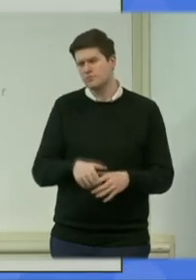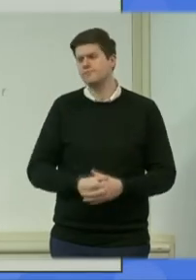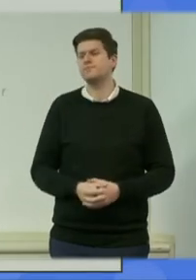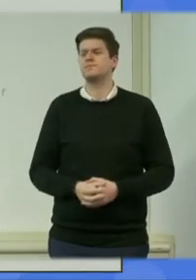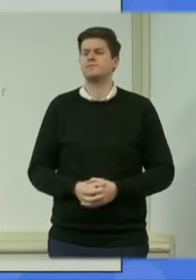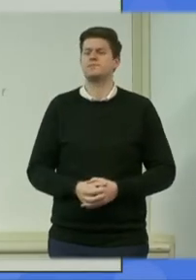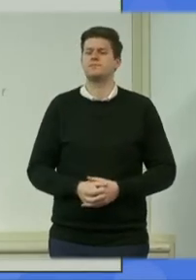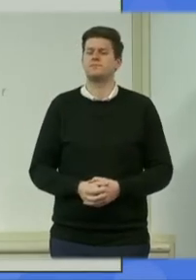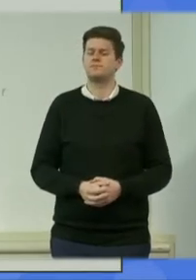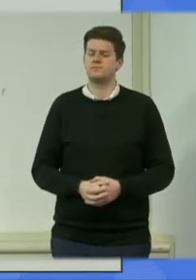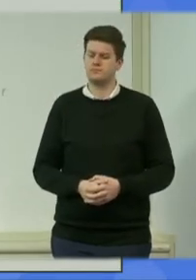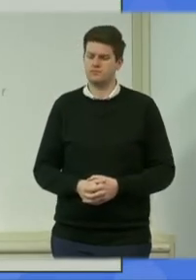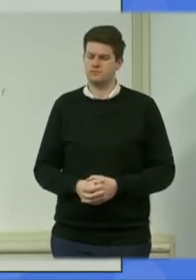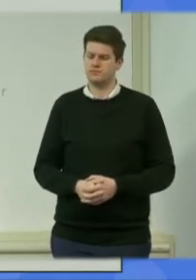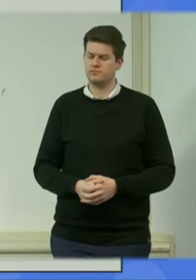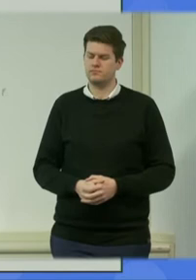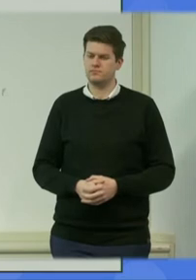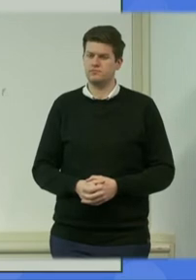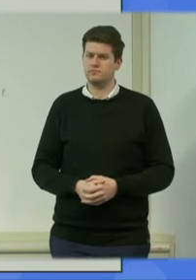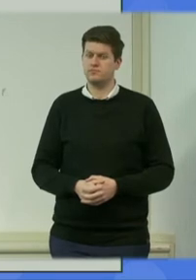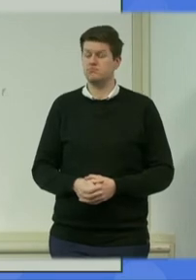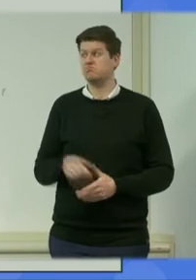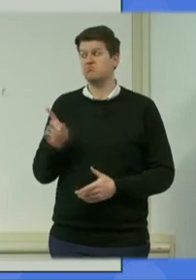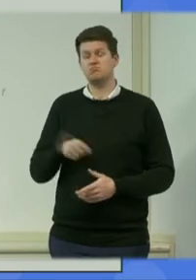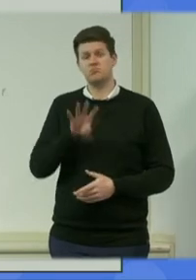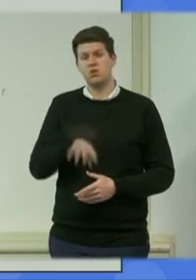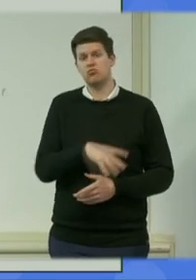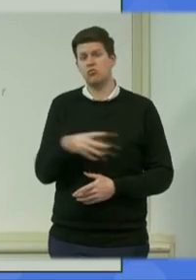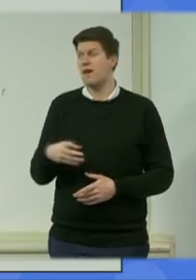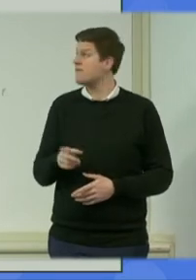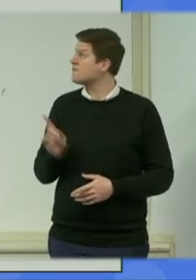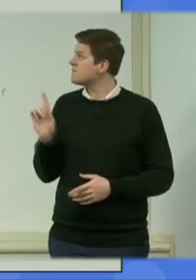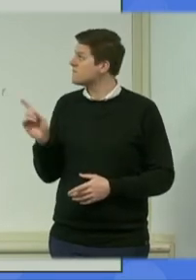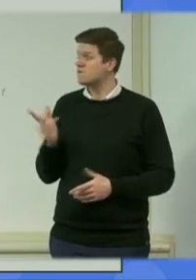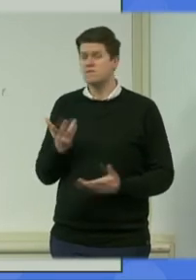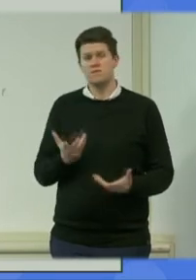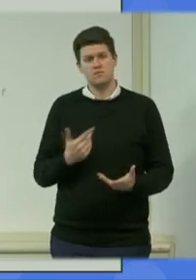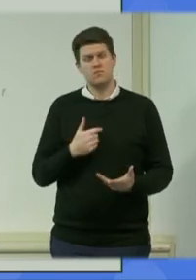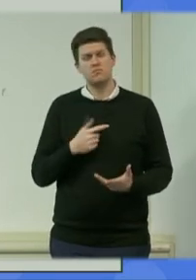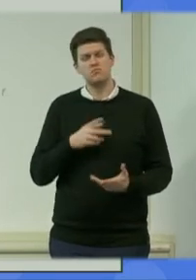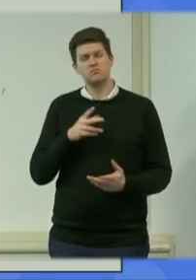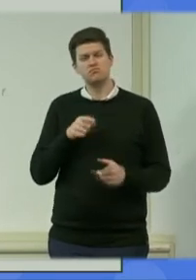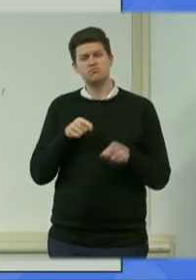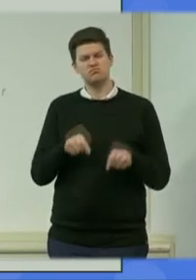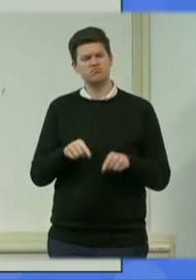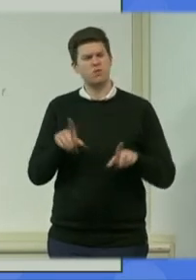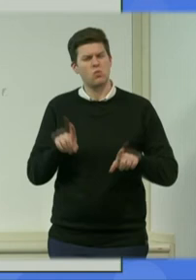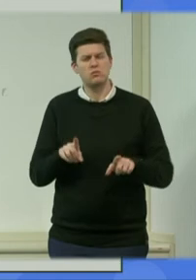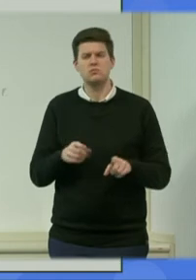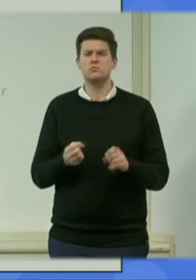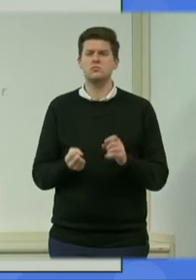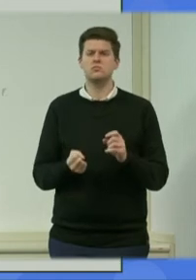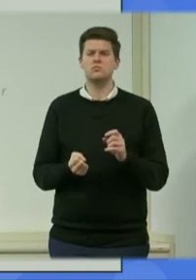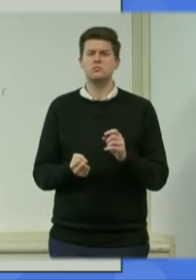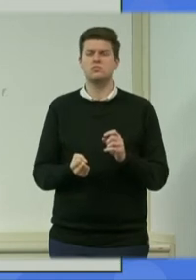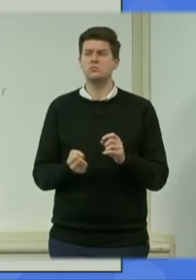mind. So this graph looks at the amount of income that people with